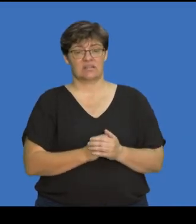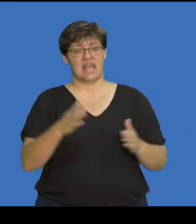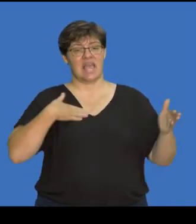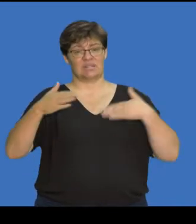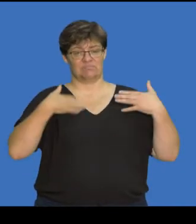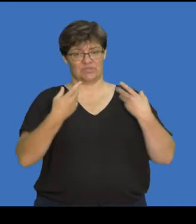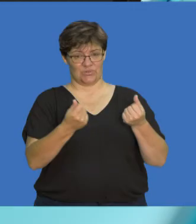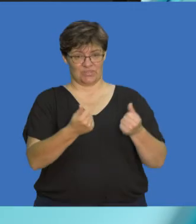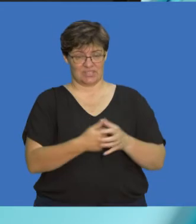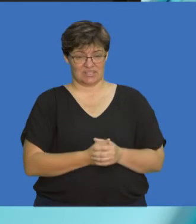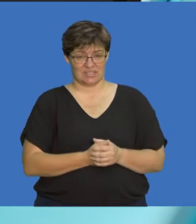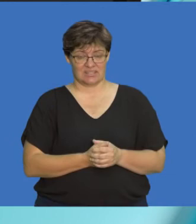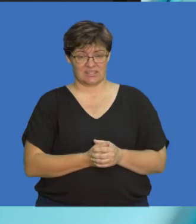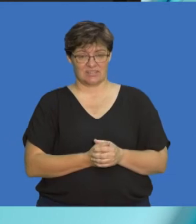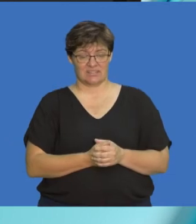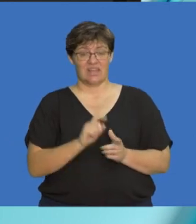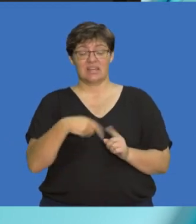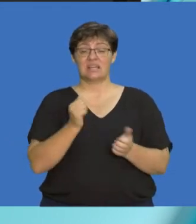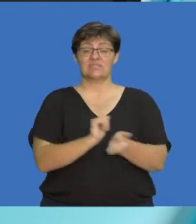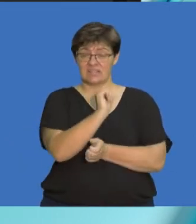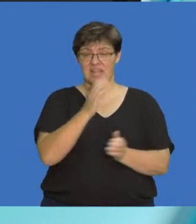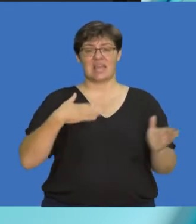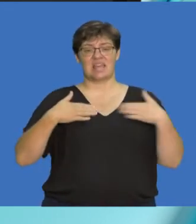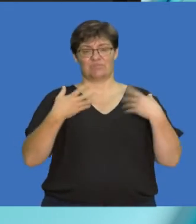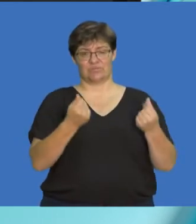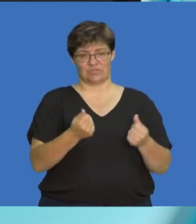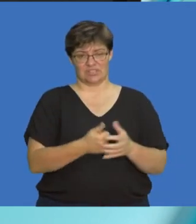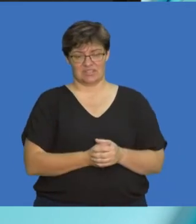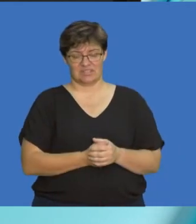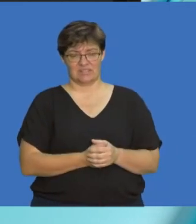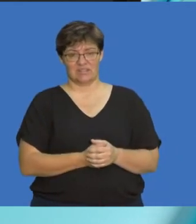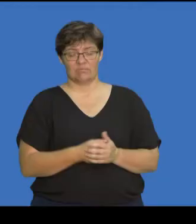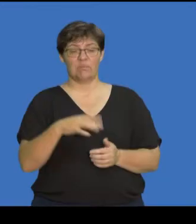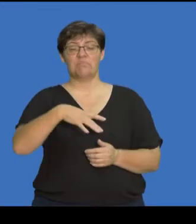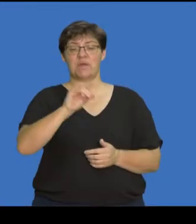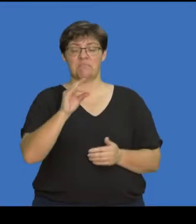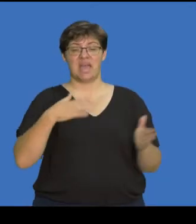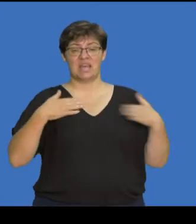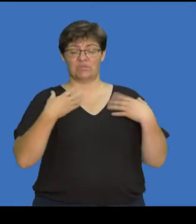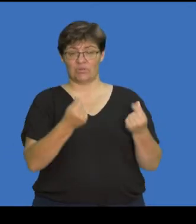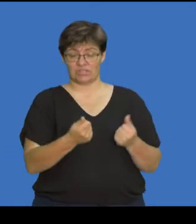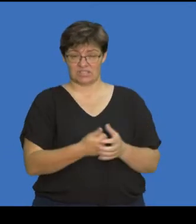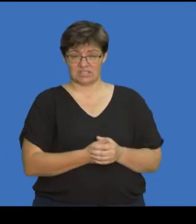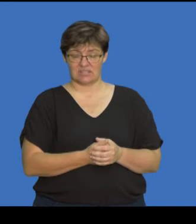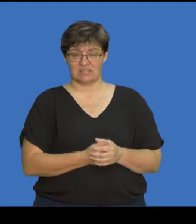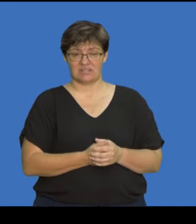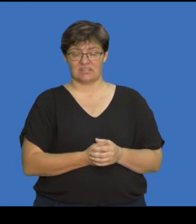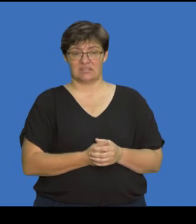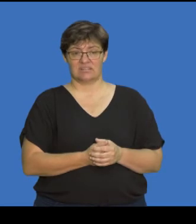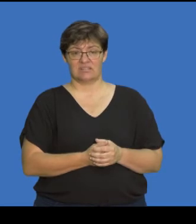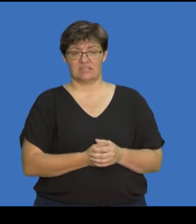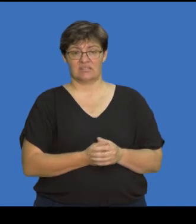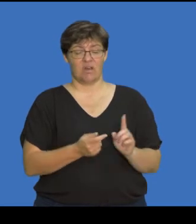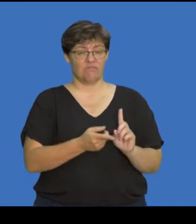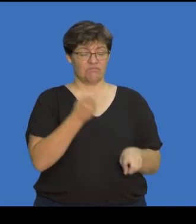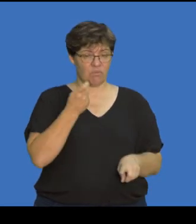cost, right? The next fixed cost is our admin cost. And where will I pick up my admin cost? I'm going to pick up my admin cost from